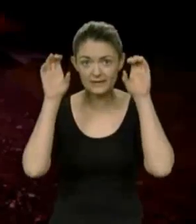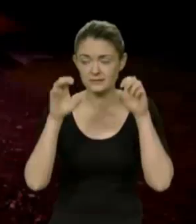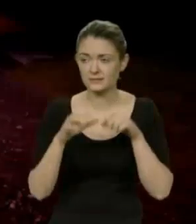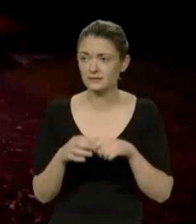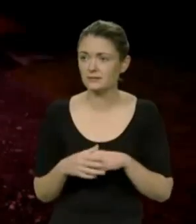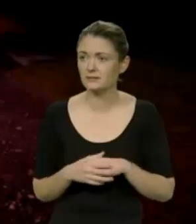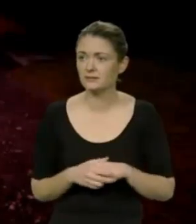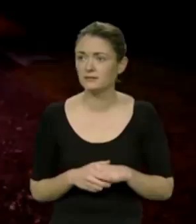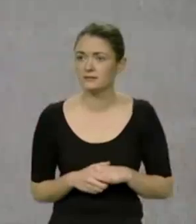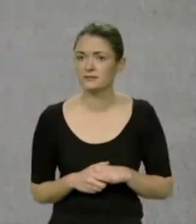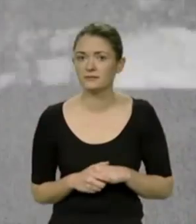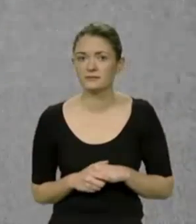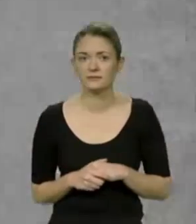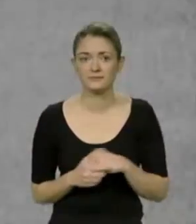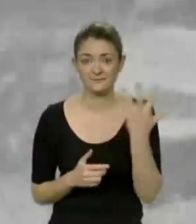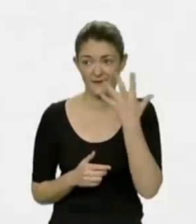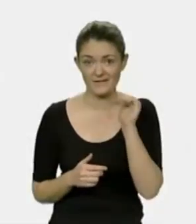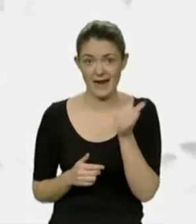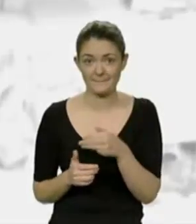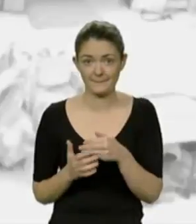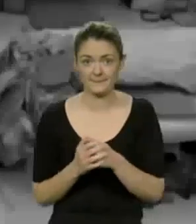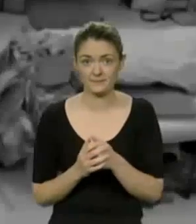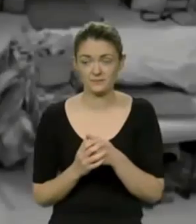It's 5 a.m.